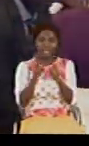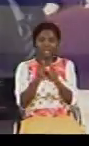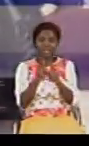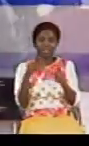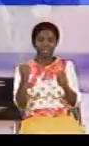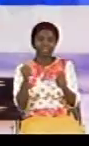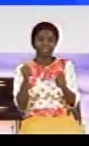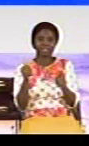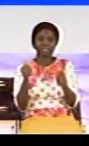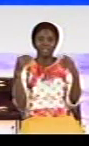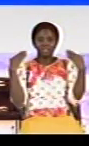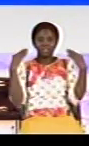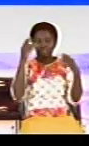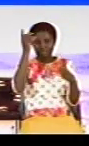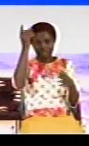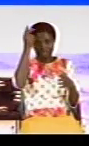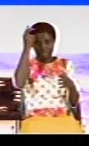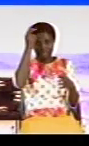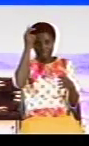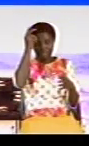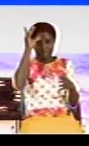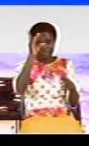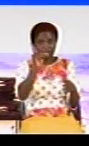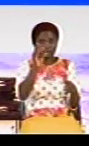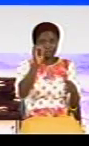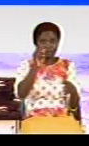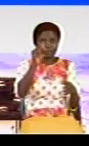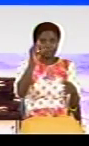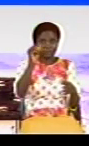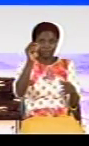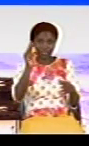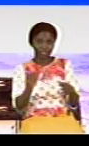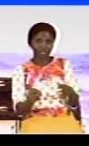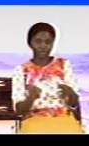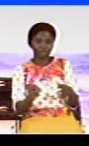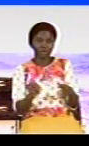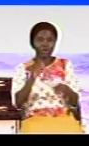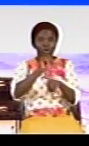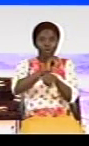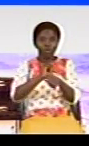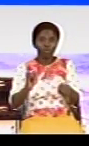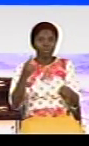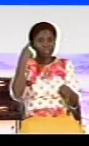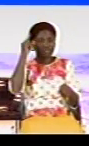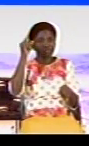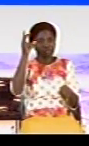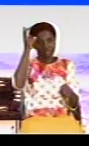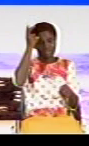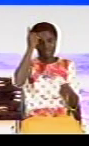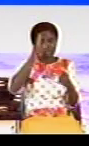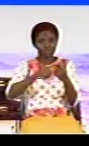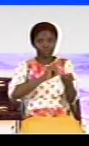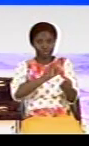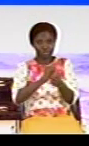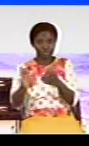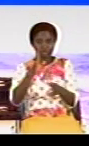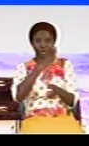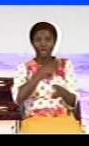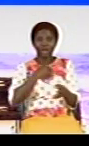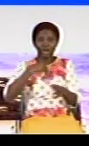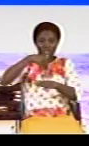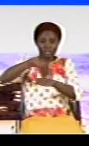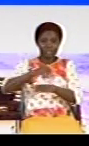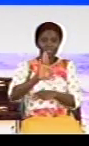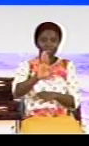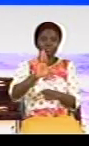for Satan to destroy and damn your soul in hell. You see sin as a